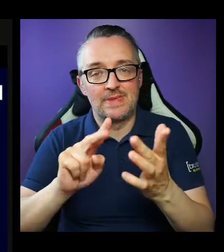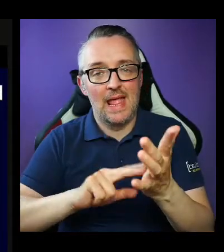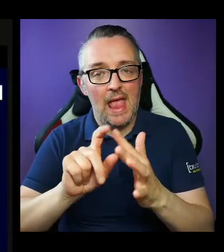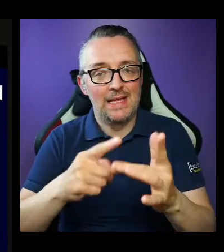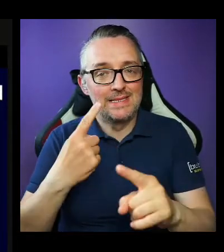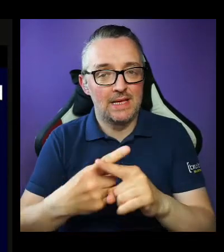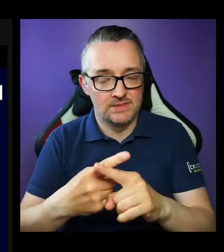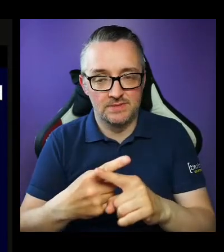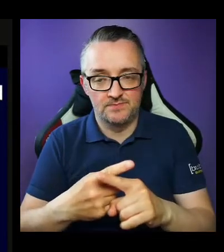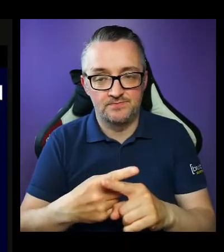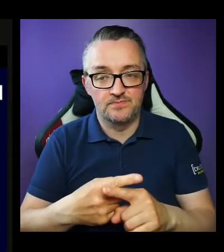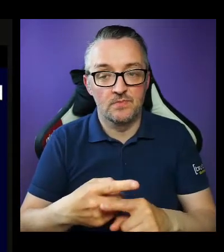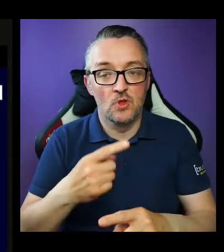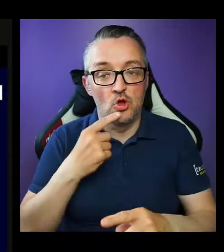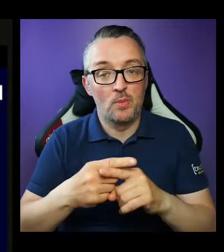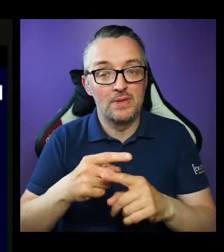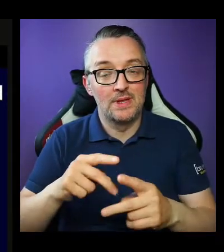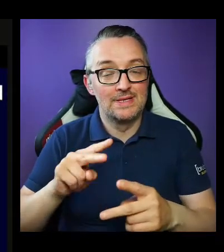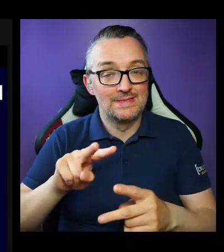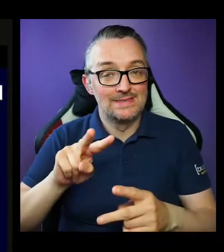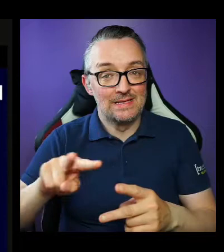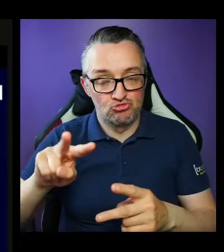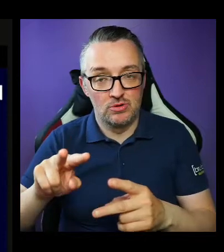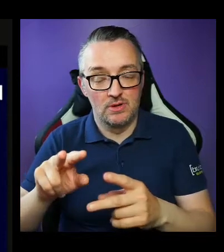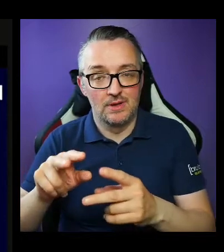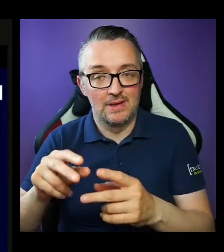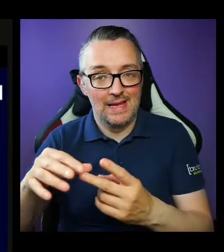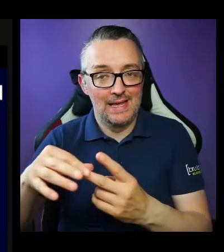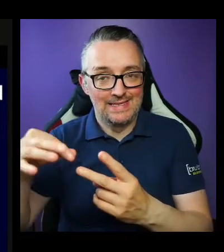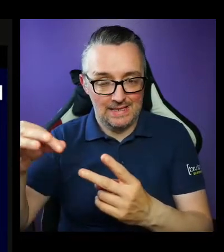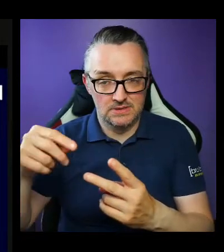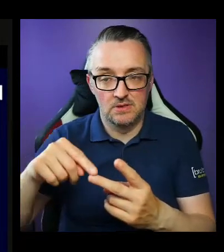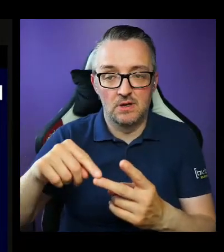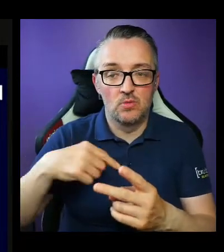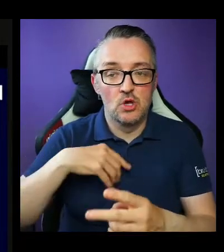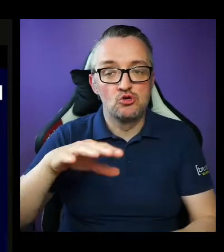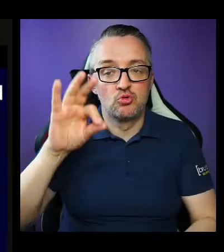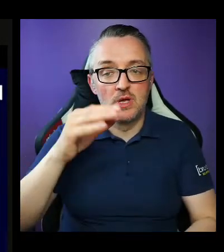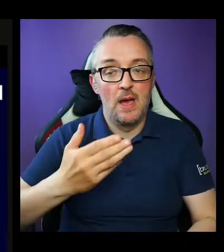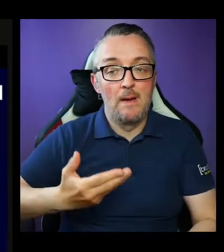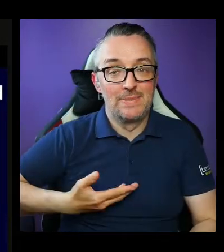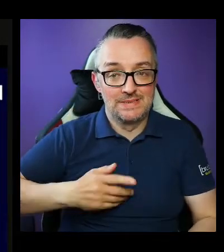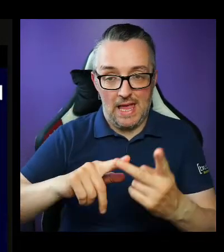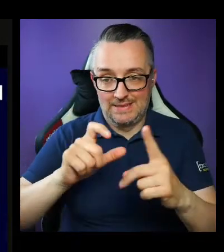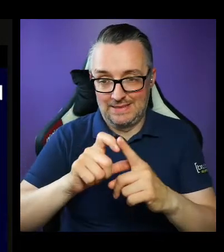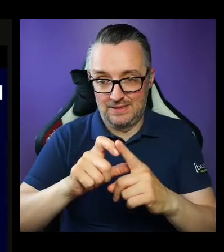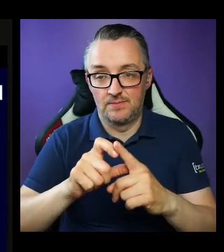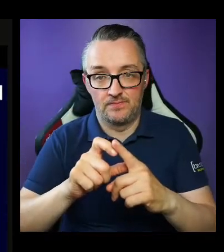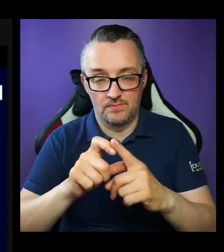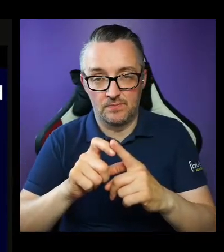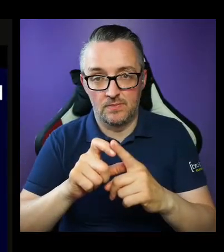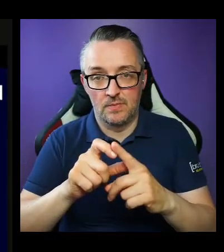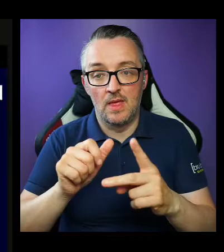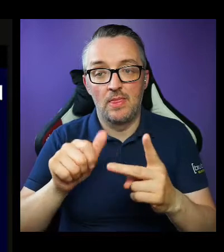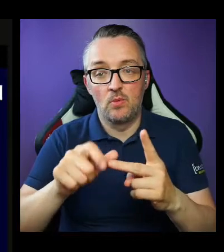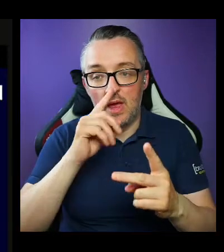when it comes to secondary indexes, we can choose a partition key, and in our case, we chose business ID. We can also